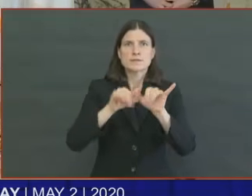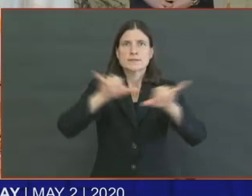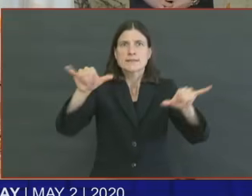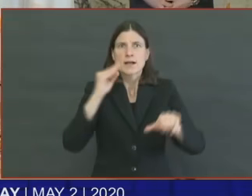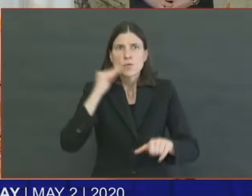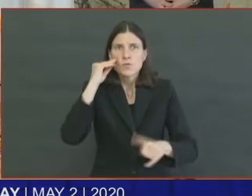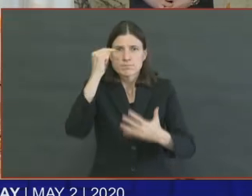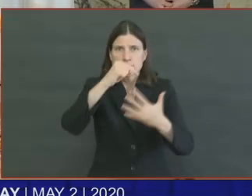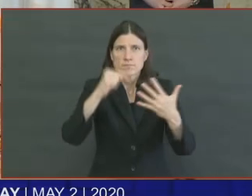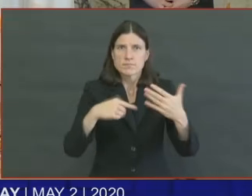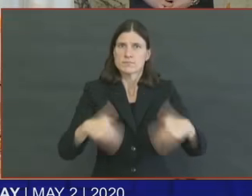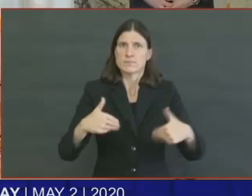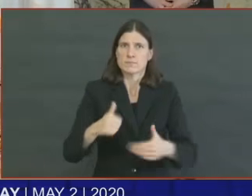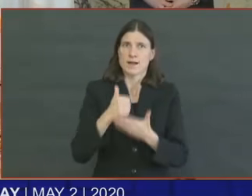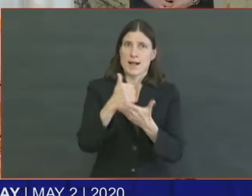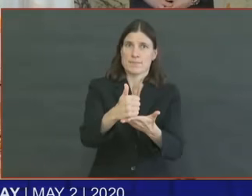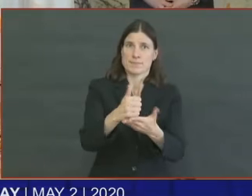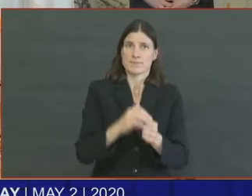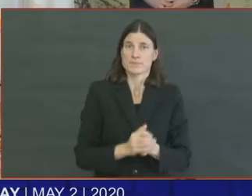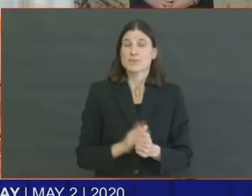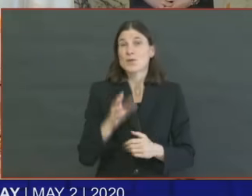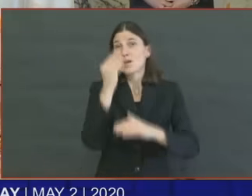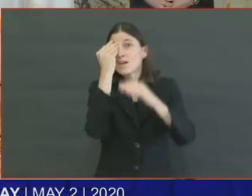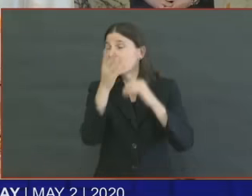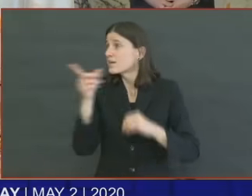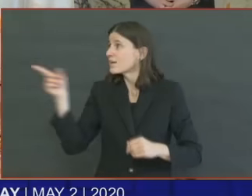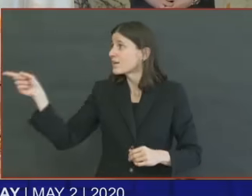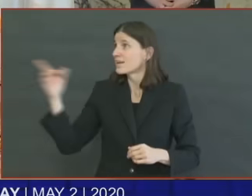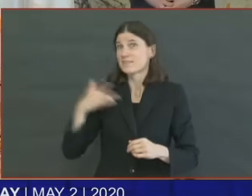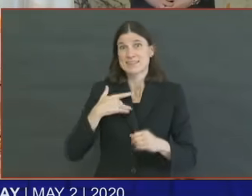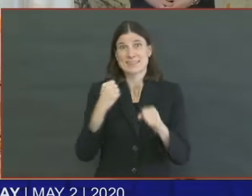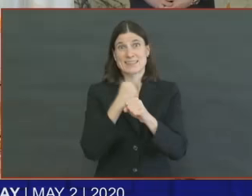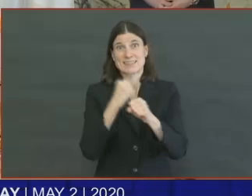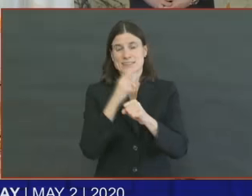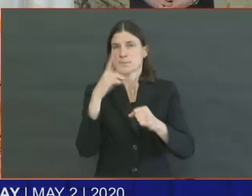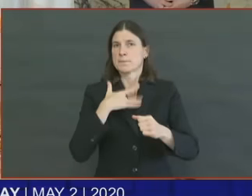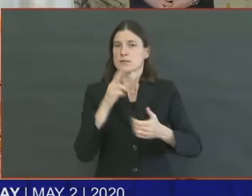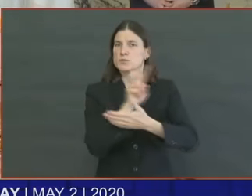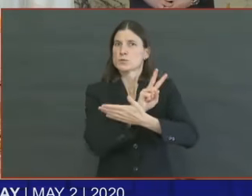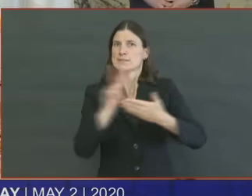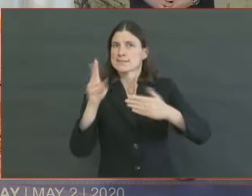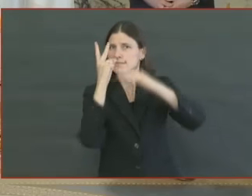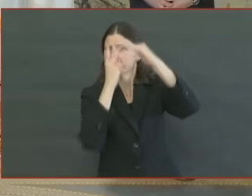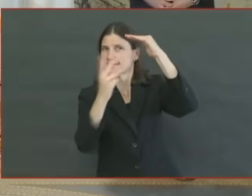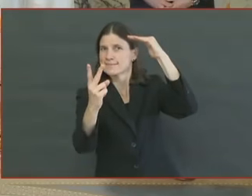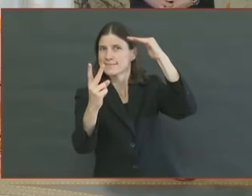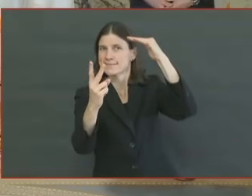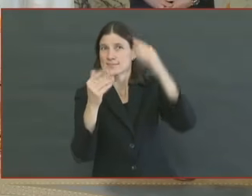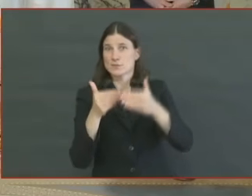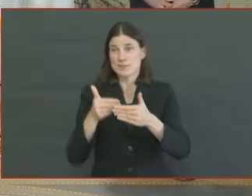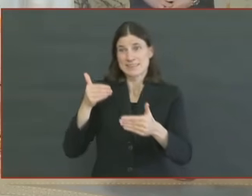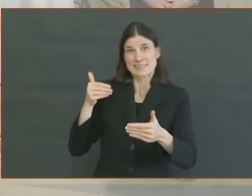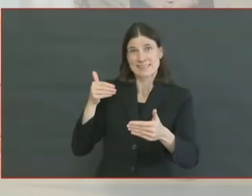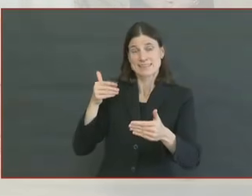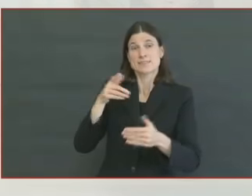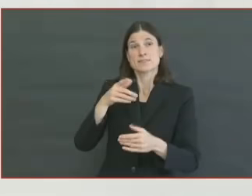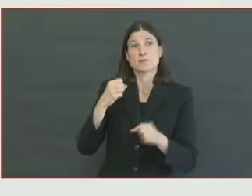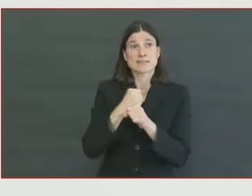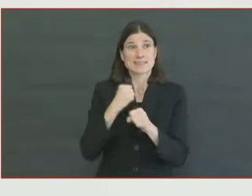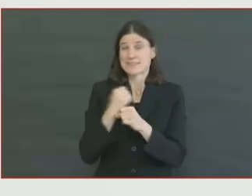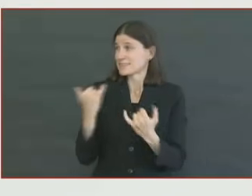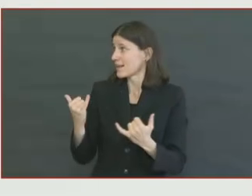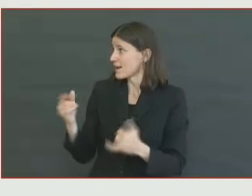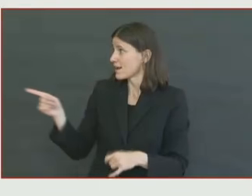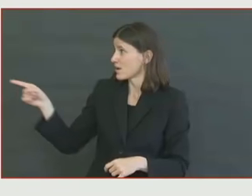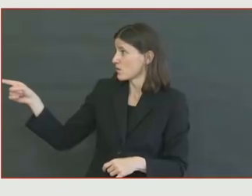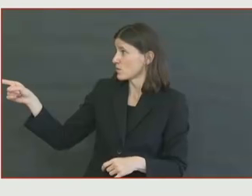This is because the time between when someone is exposed, then develops symptoms, and then engages the